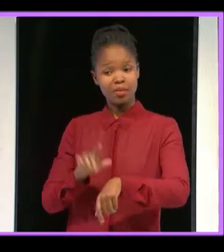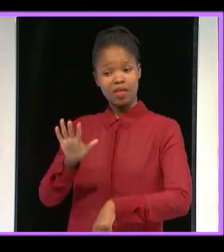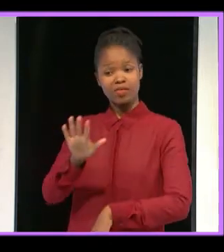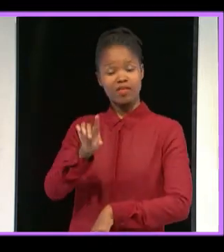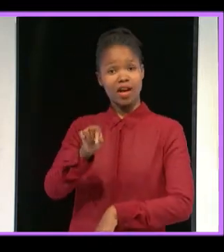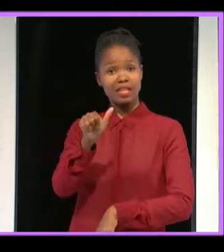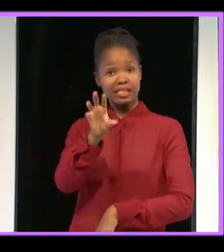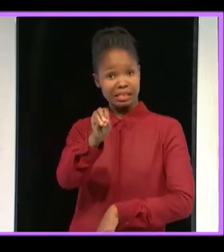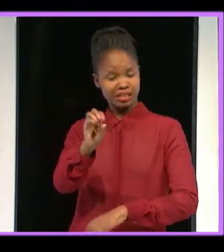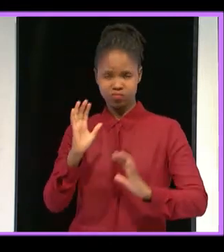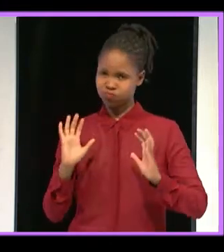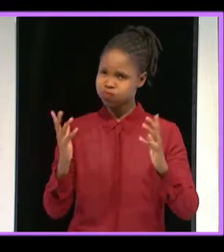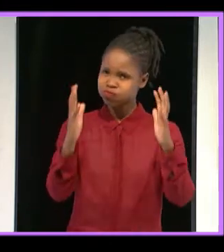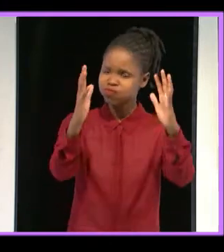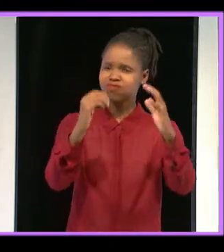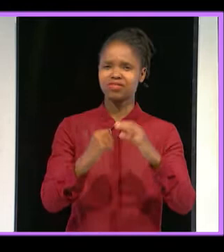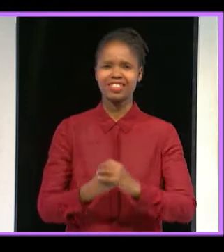55.60 on Roon.